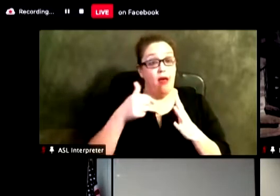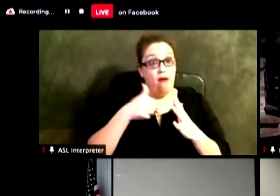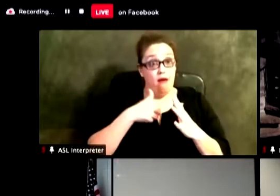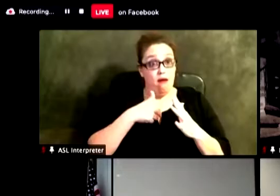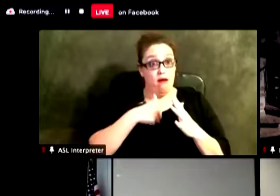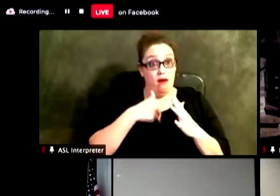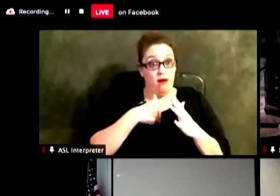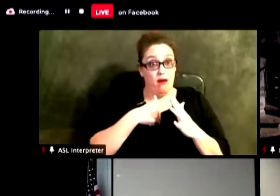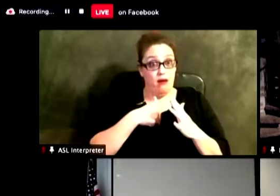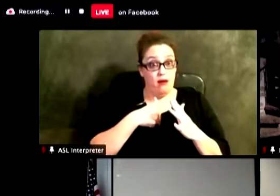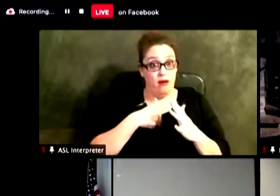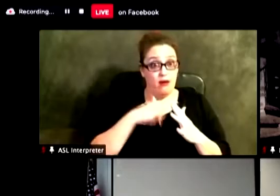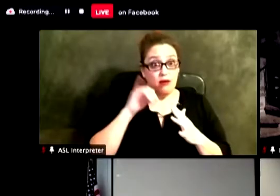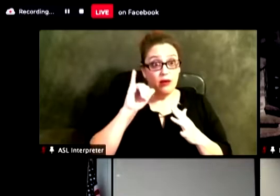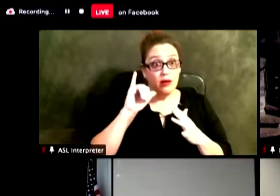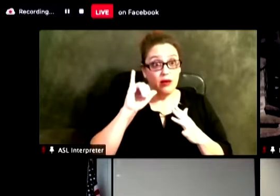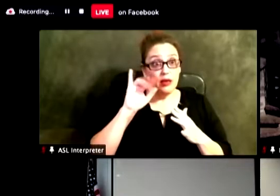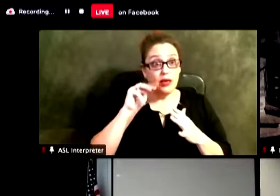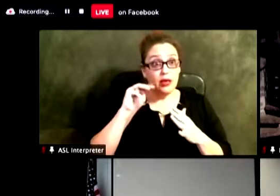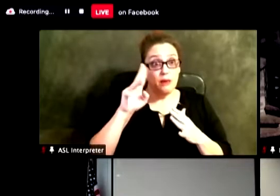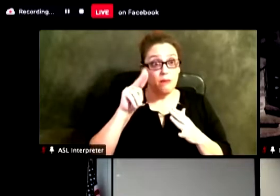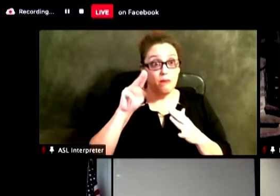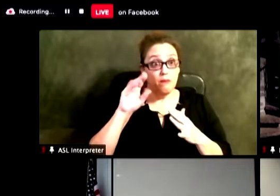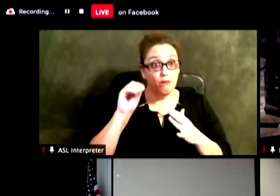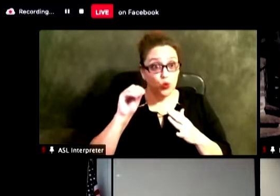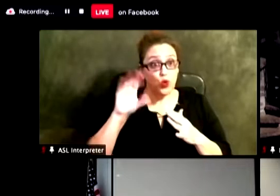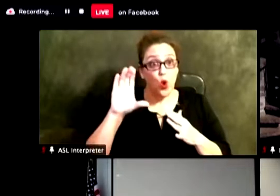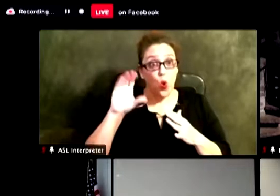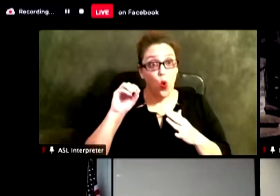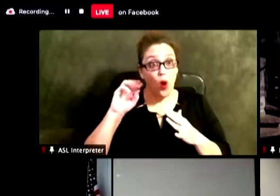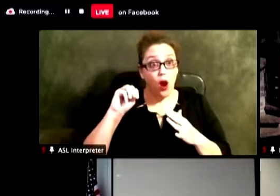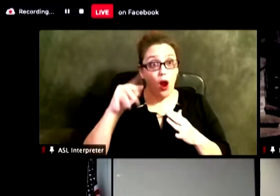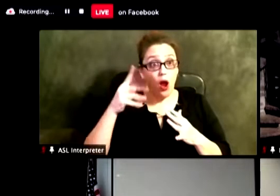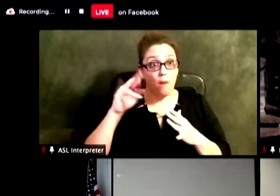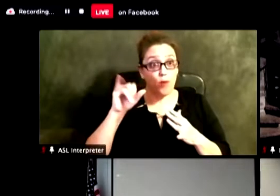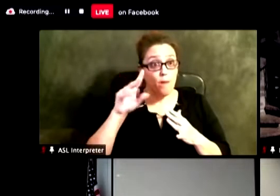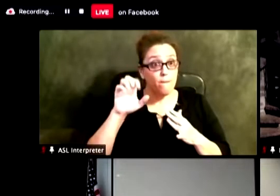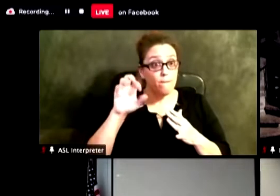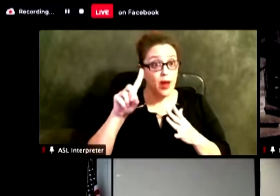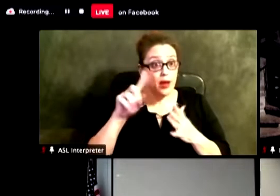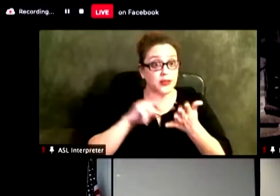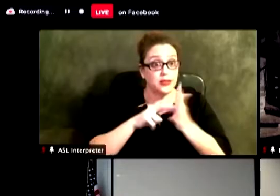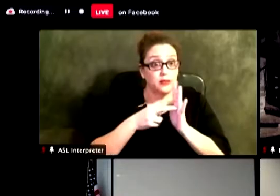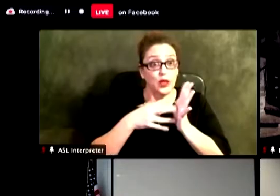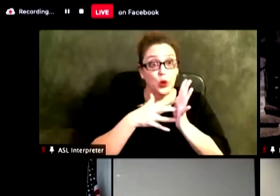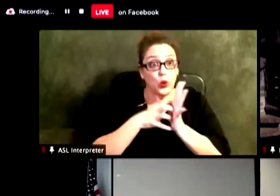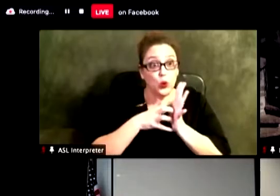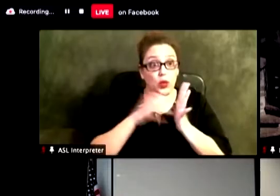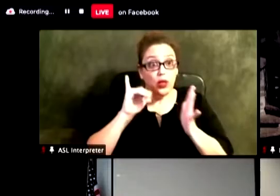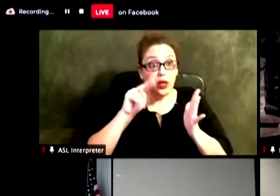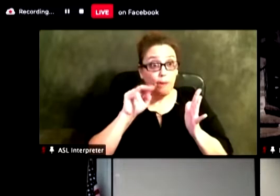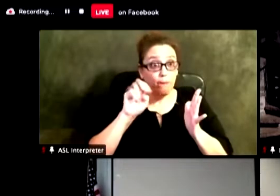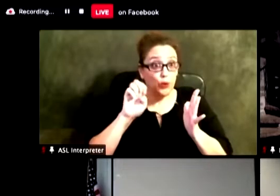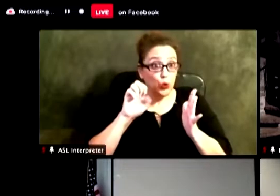an immunocompromised member of the public, I'm autistic, and I'm physically